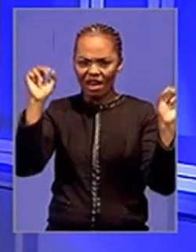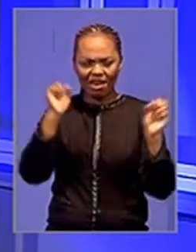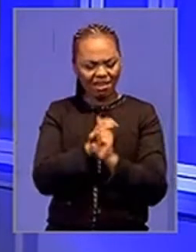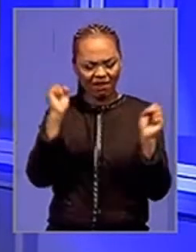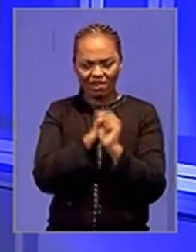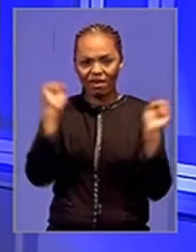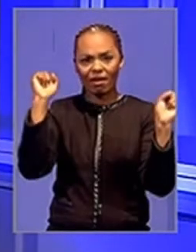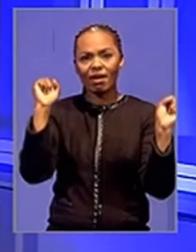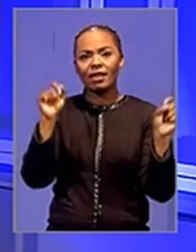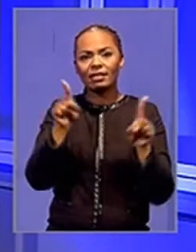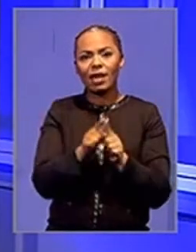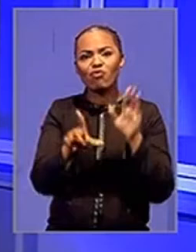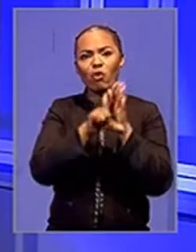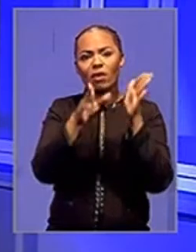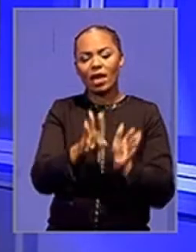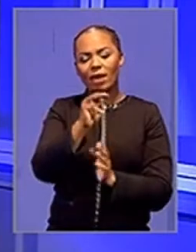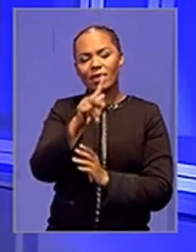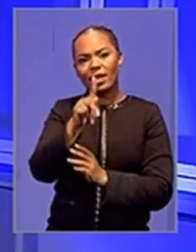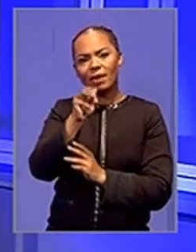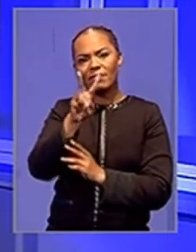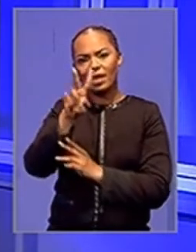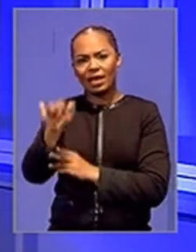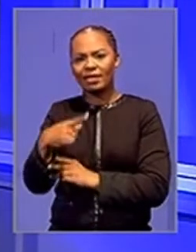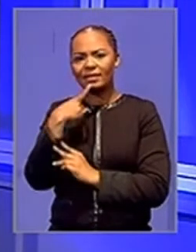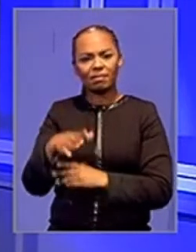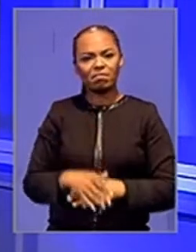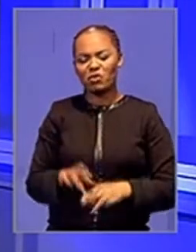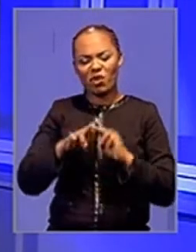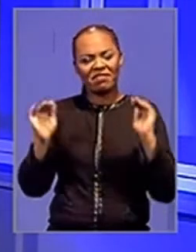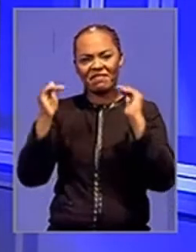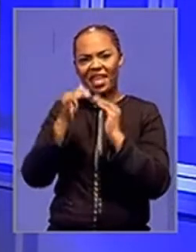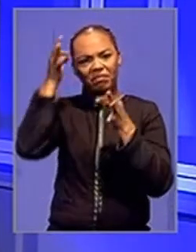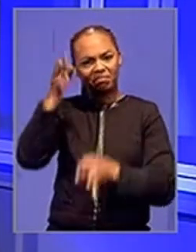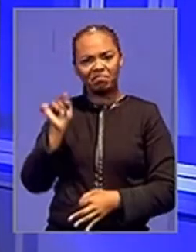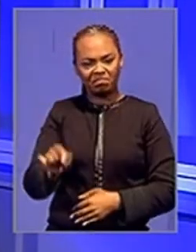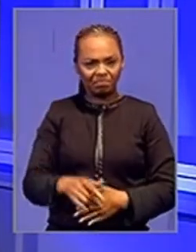wa MKMVA Colony House o bona Zuma a sa sebeletswa ka toka.